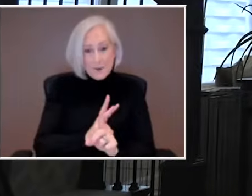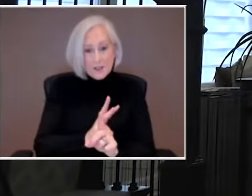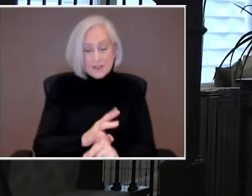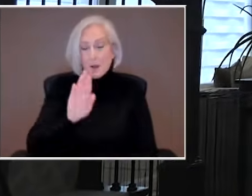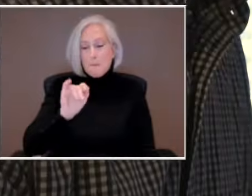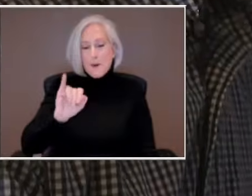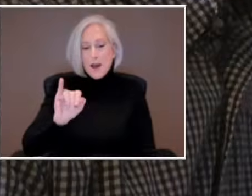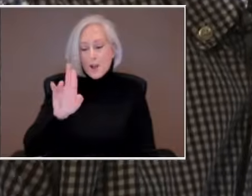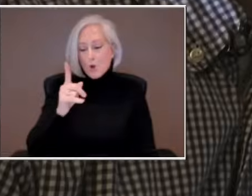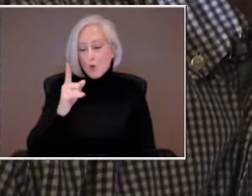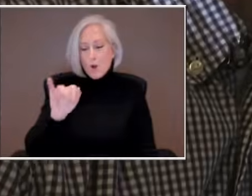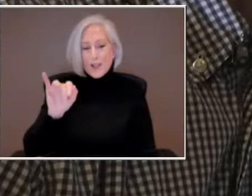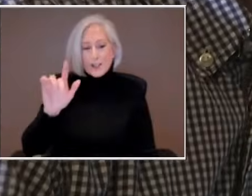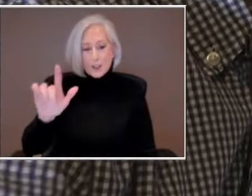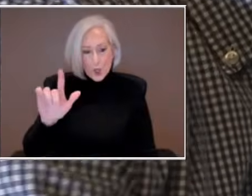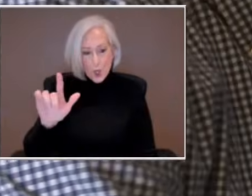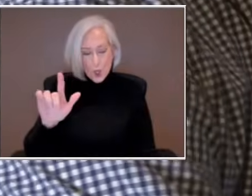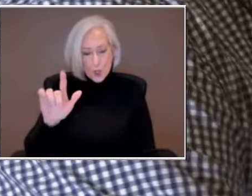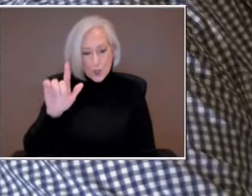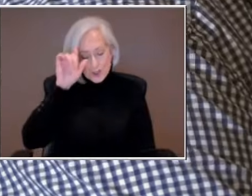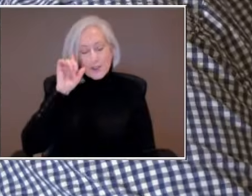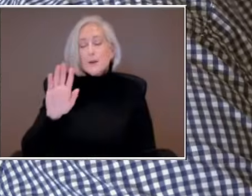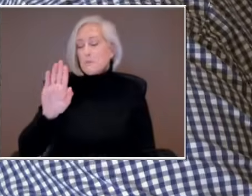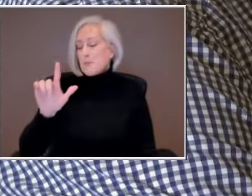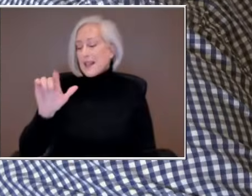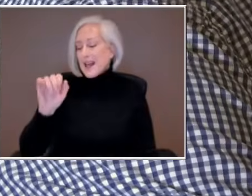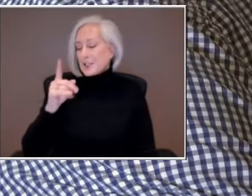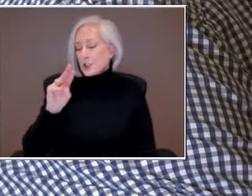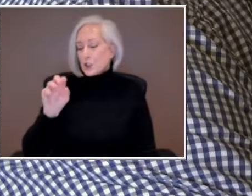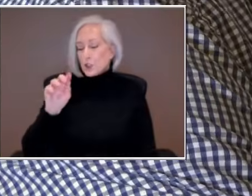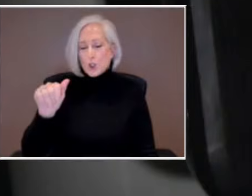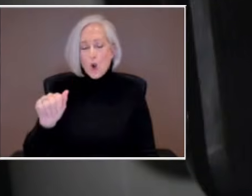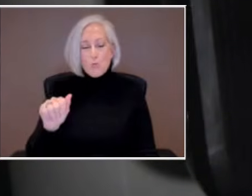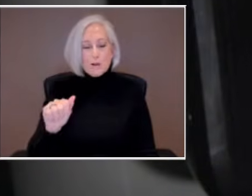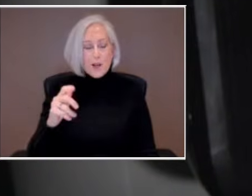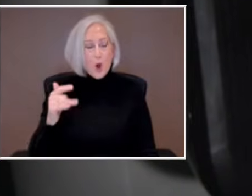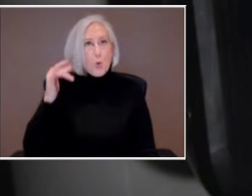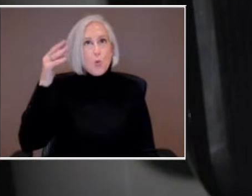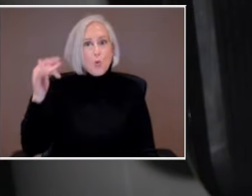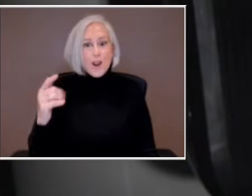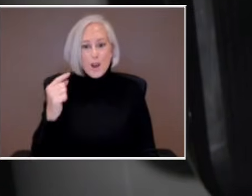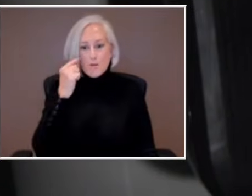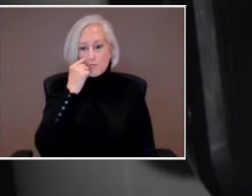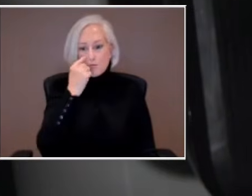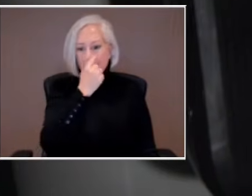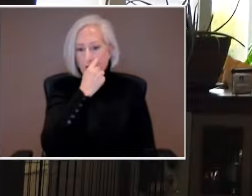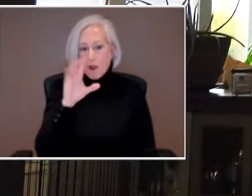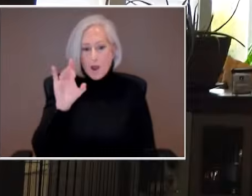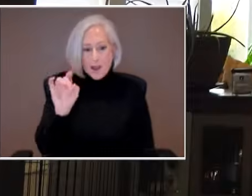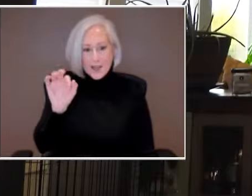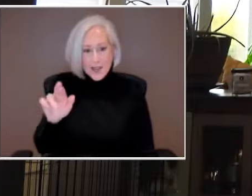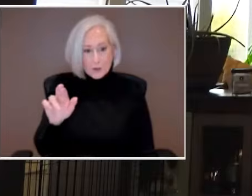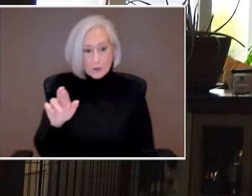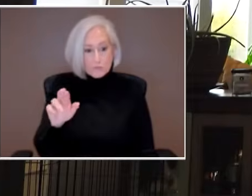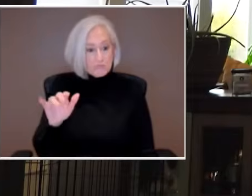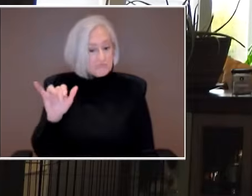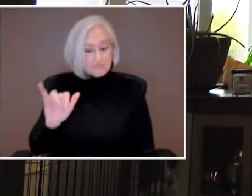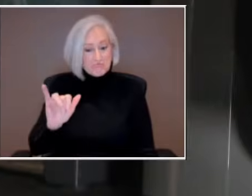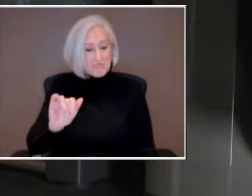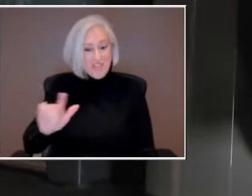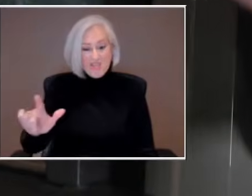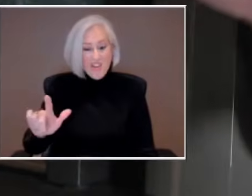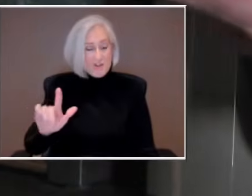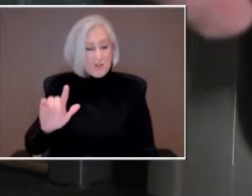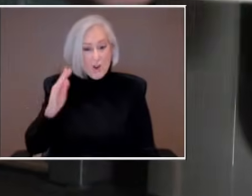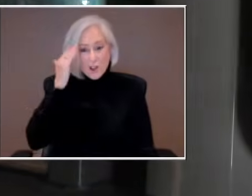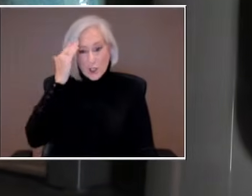rare childhood eye cancer. But like all of us, his childhood was all he knew. I mean, you go through all the same things